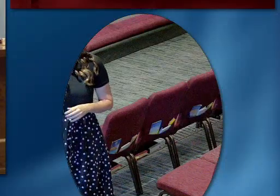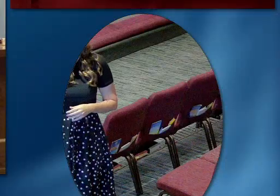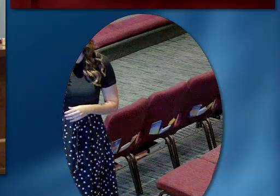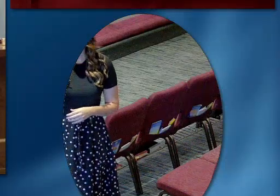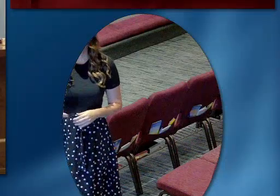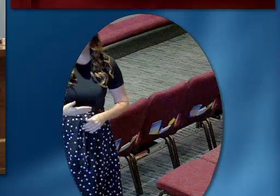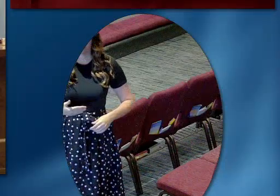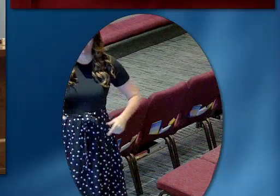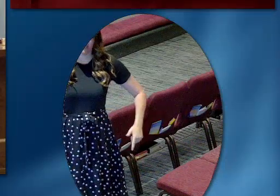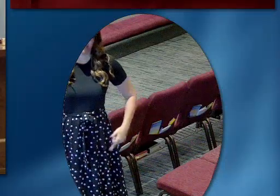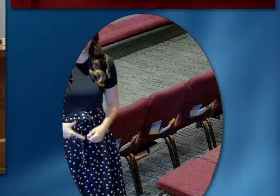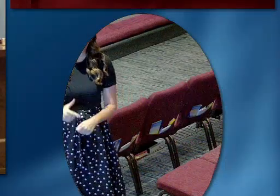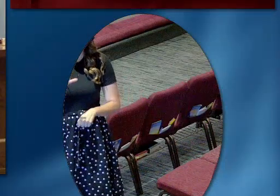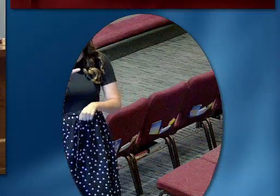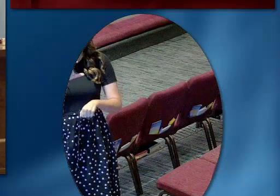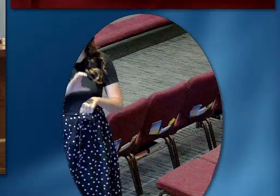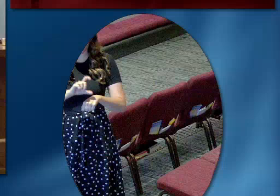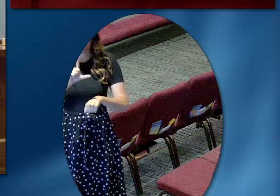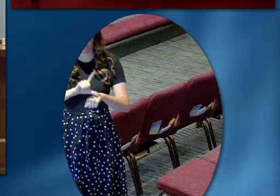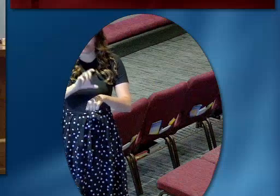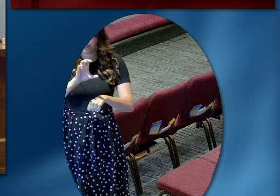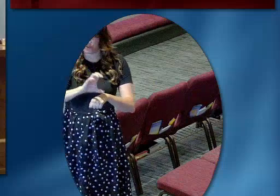Welcome to Life in Christ Lutheran Church.